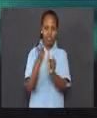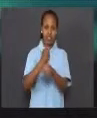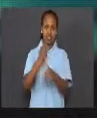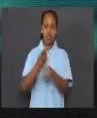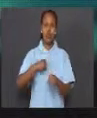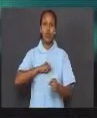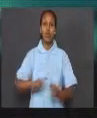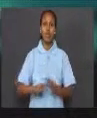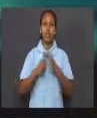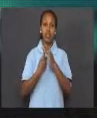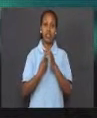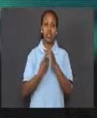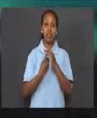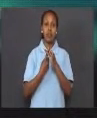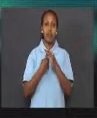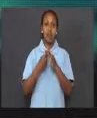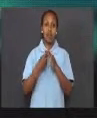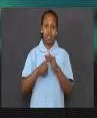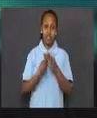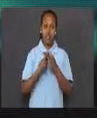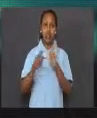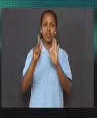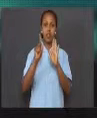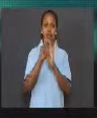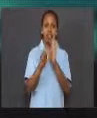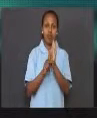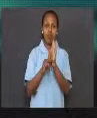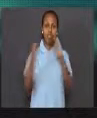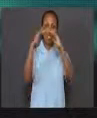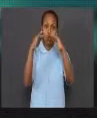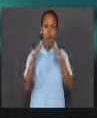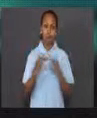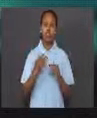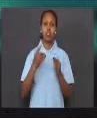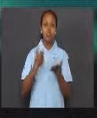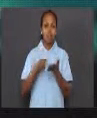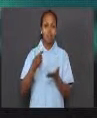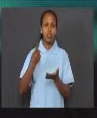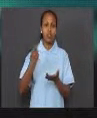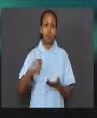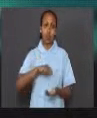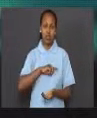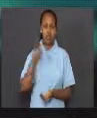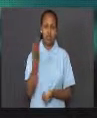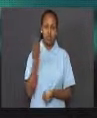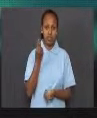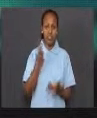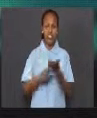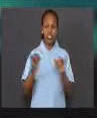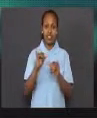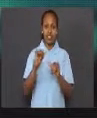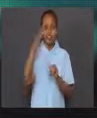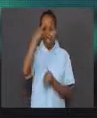We begin by stating the principal equation that will be used. In this